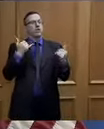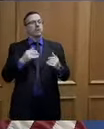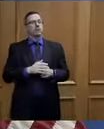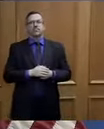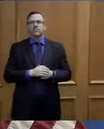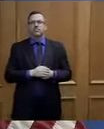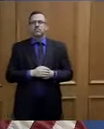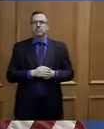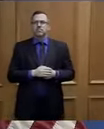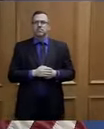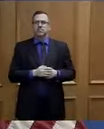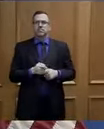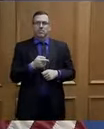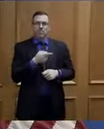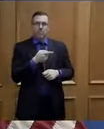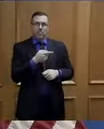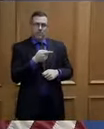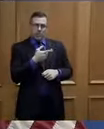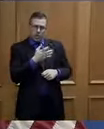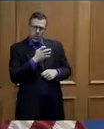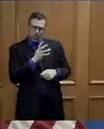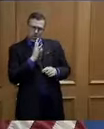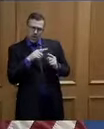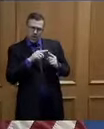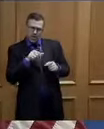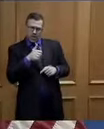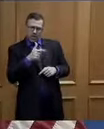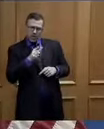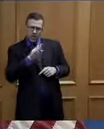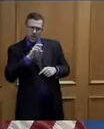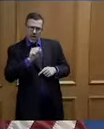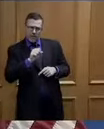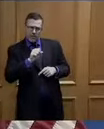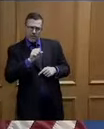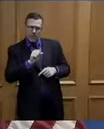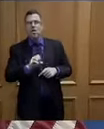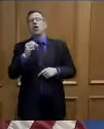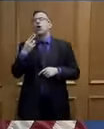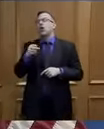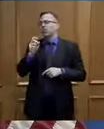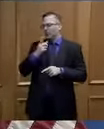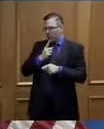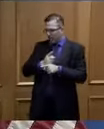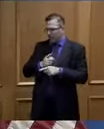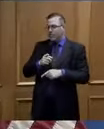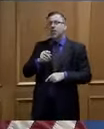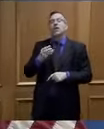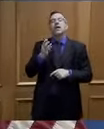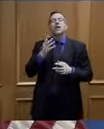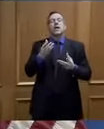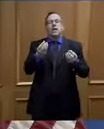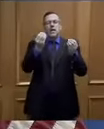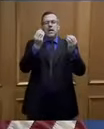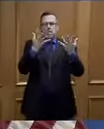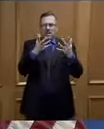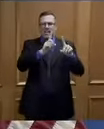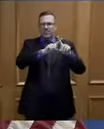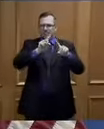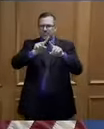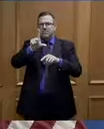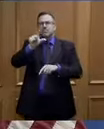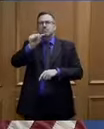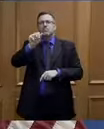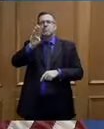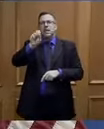address the other labs? Yes, sir. Thank you. I'm sorry. So there are multiple labs in the state that